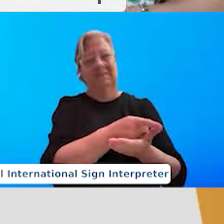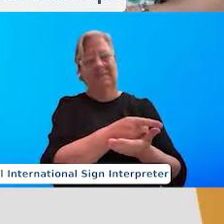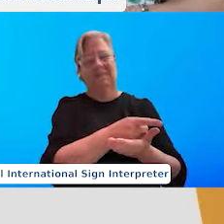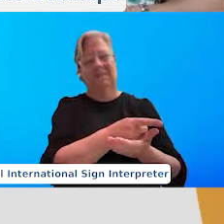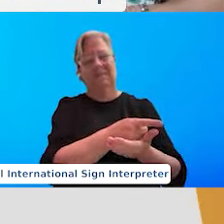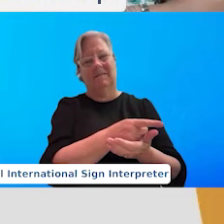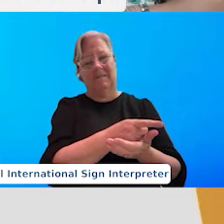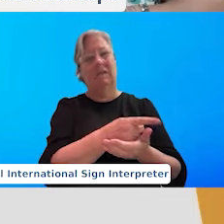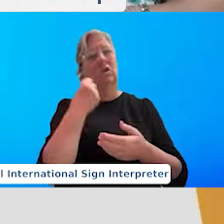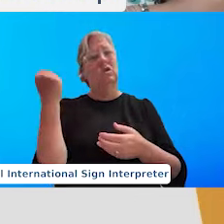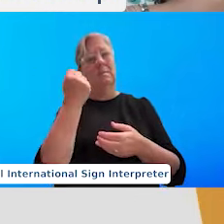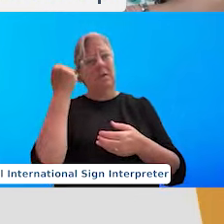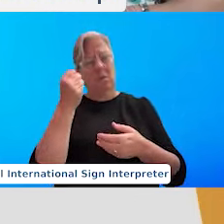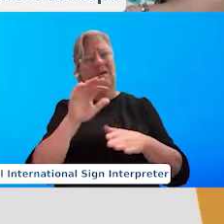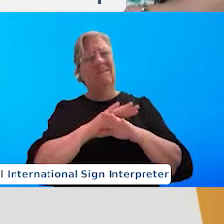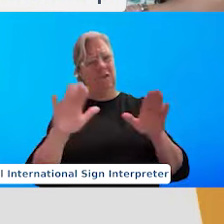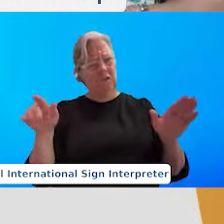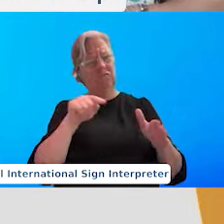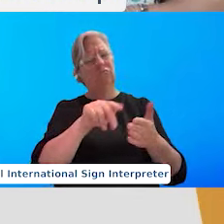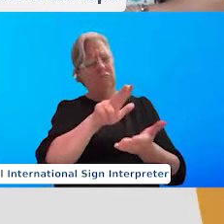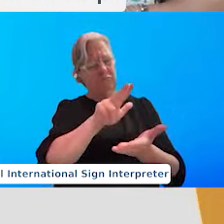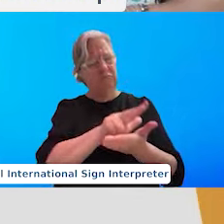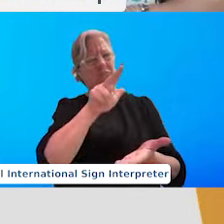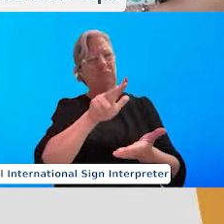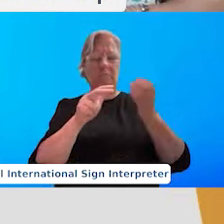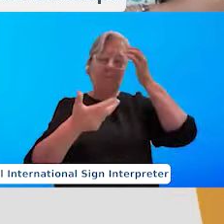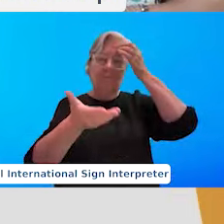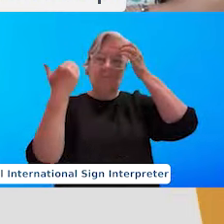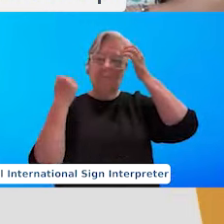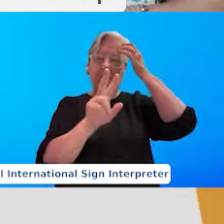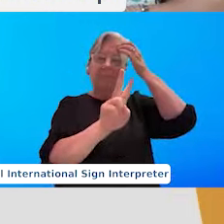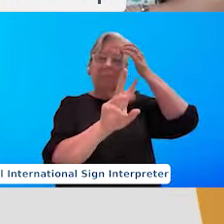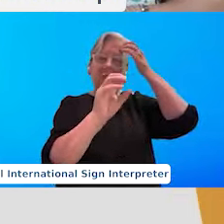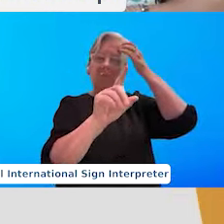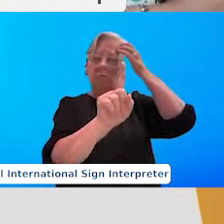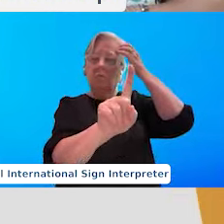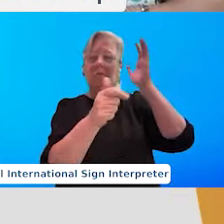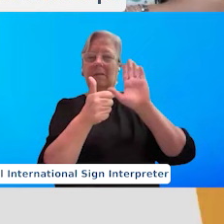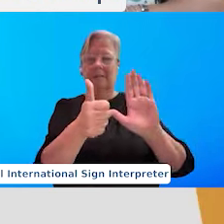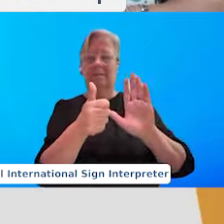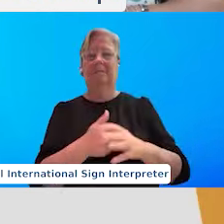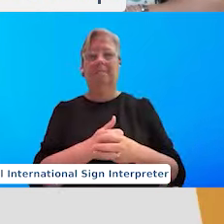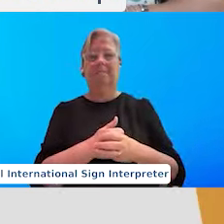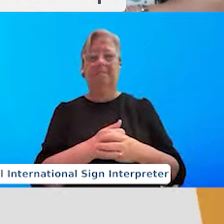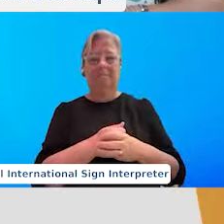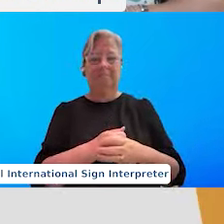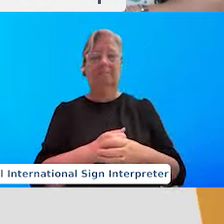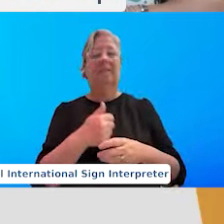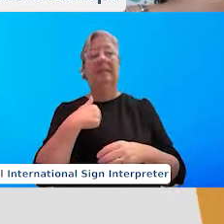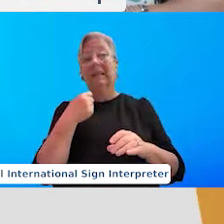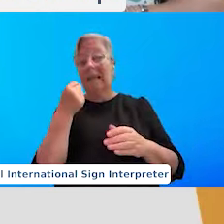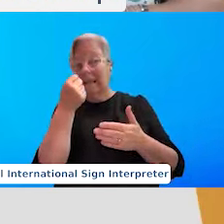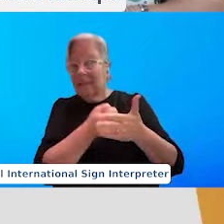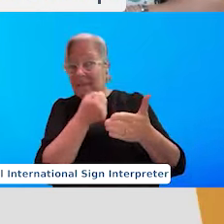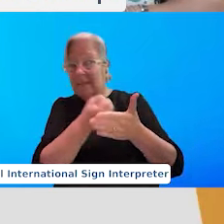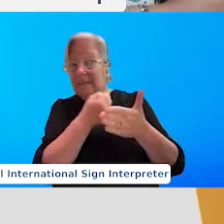programs, including social protections programs, are in line with the International Convention on the